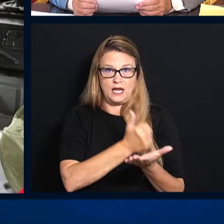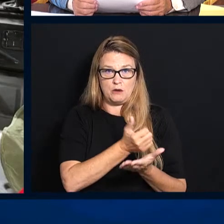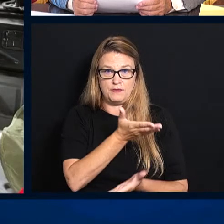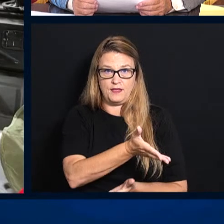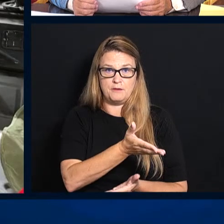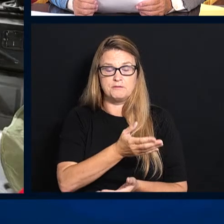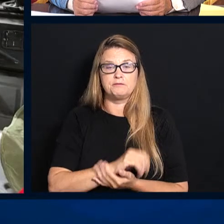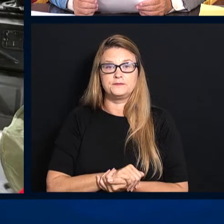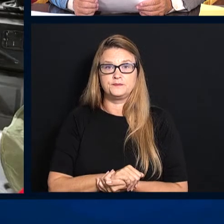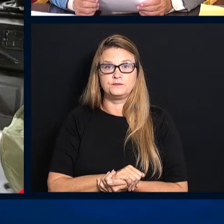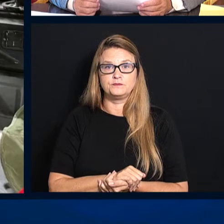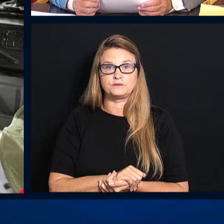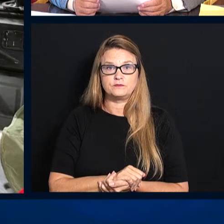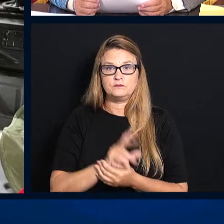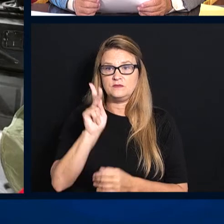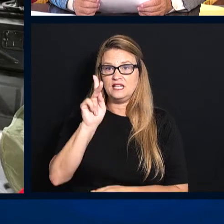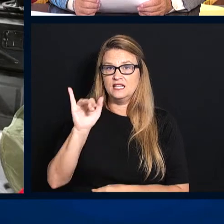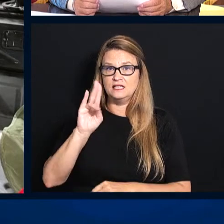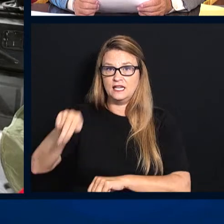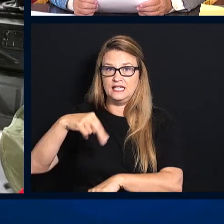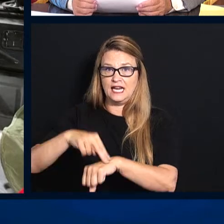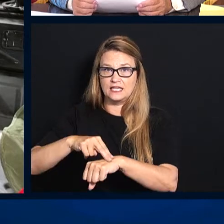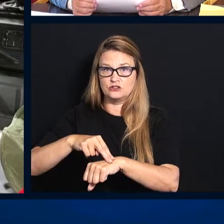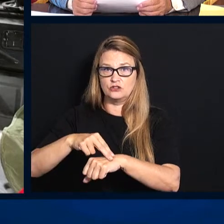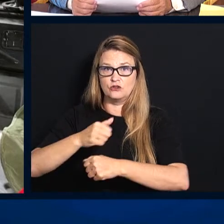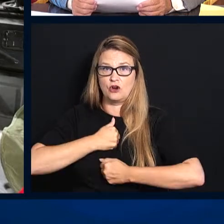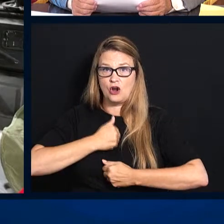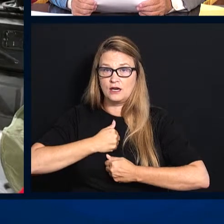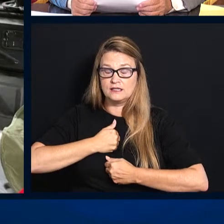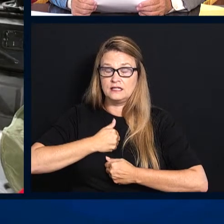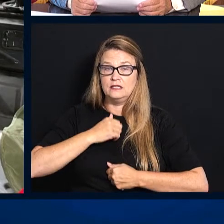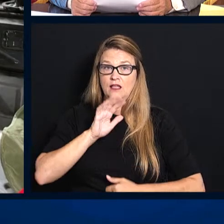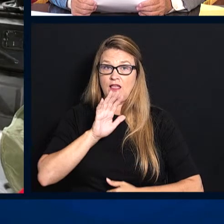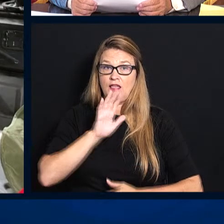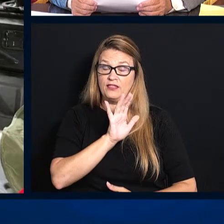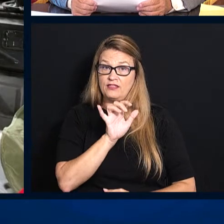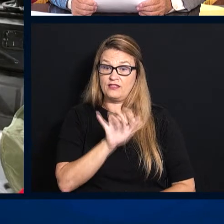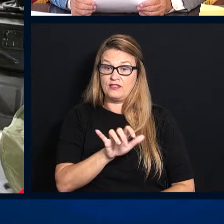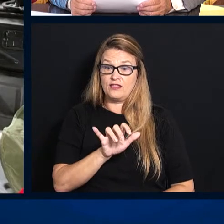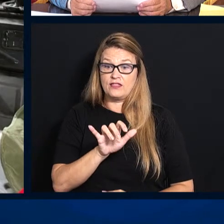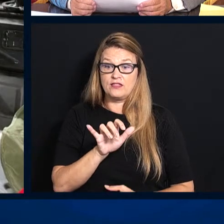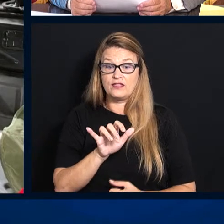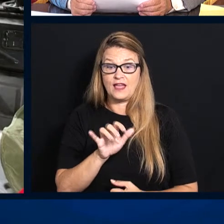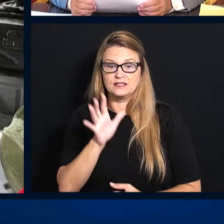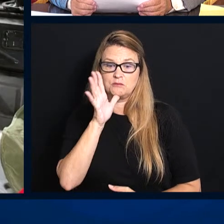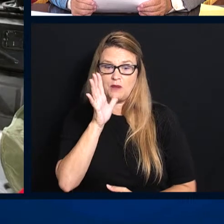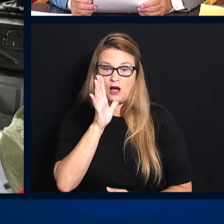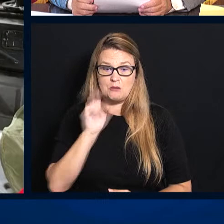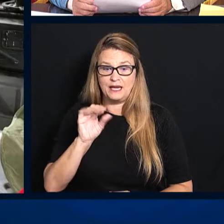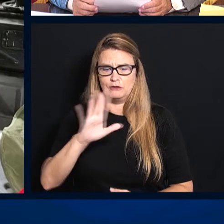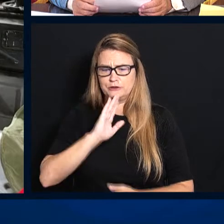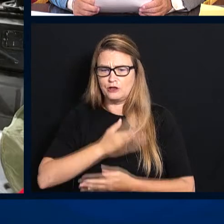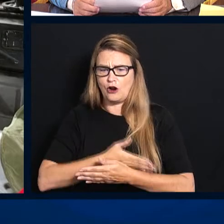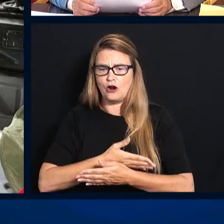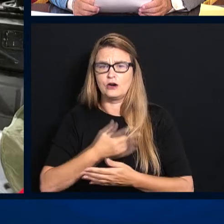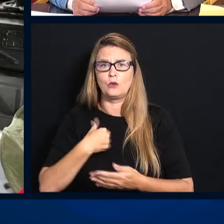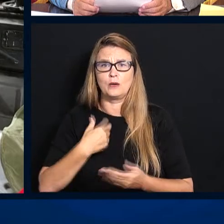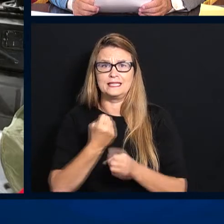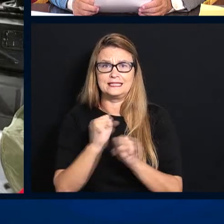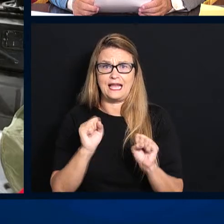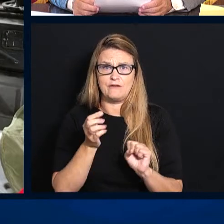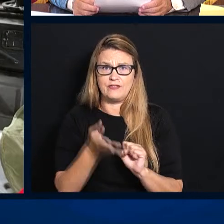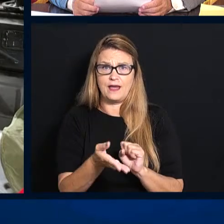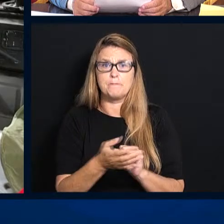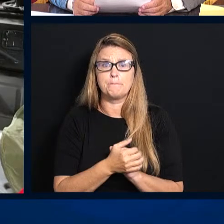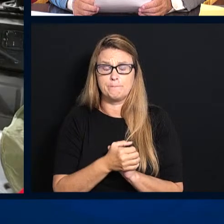and to support the Kentucky National Guard. And I guess that's 2, maybe a mom and a little girl right there that we rescued.